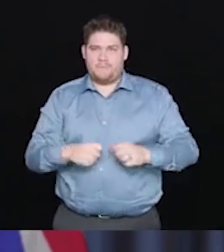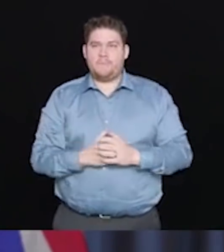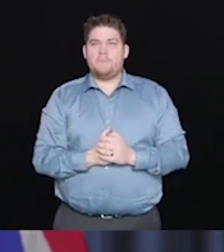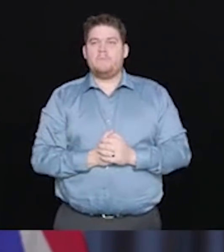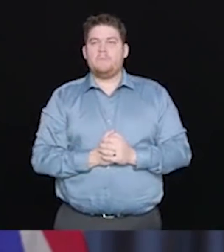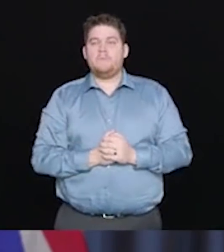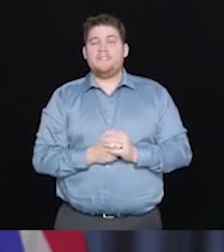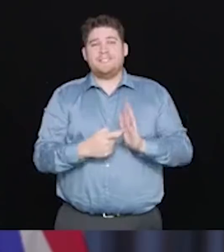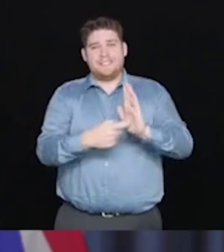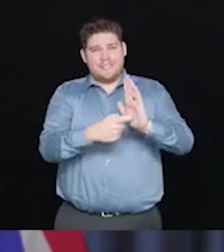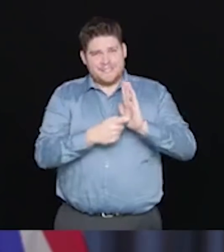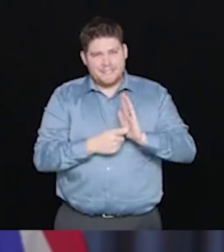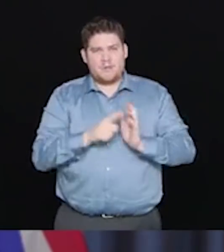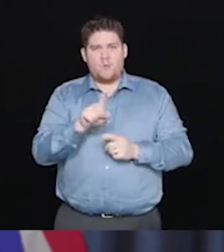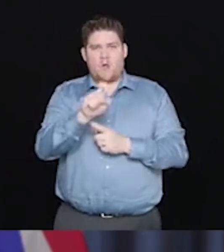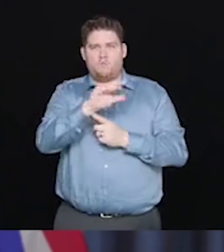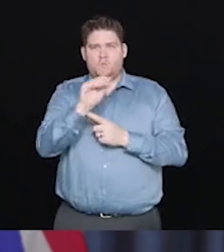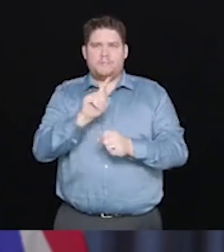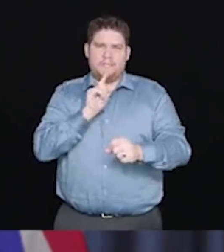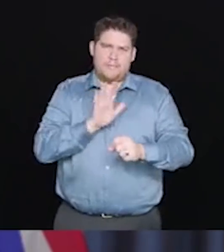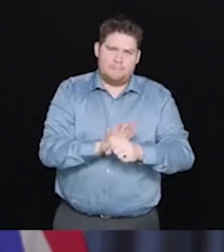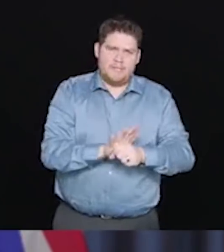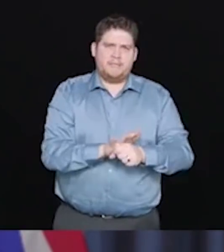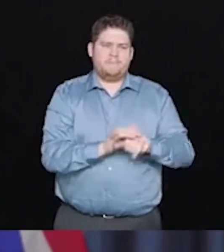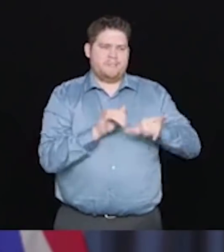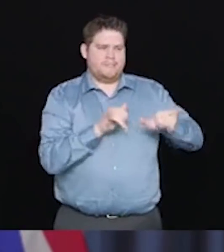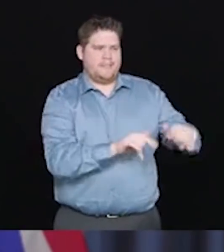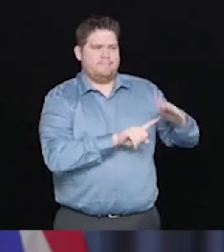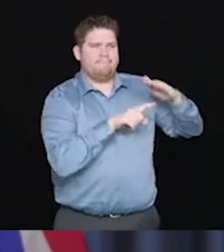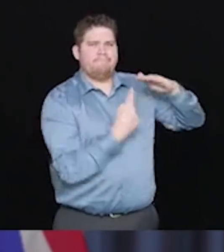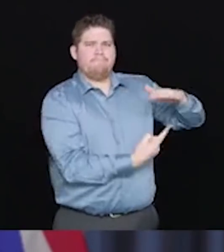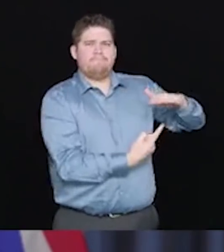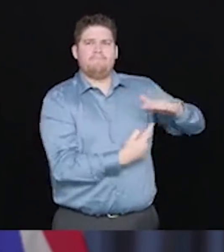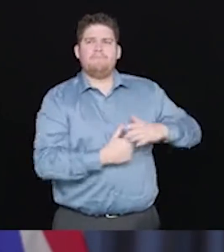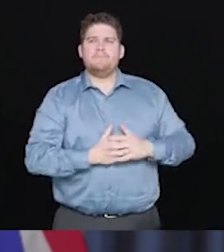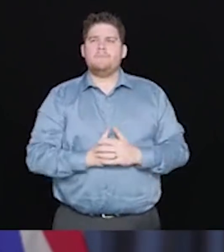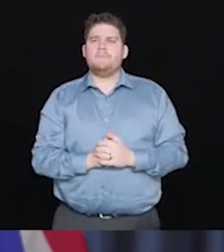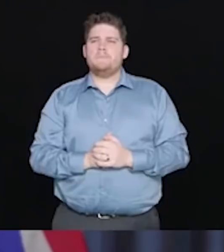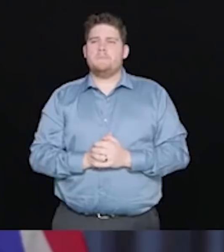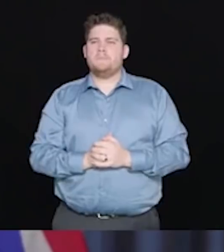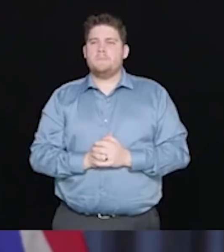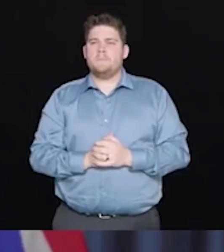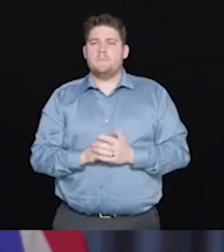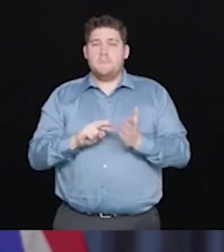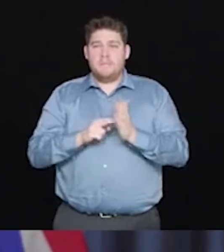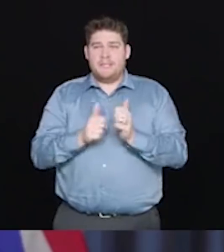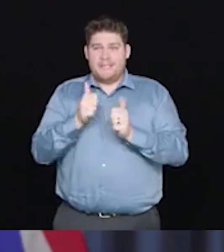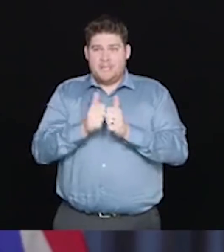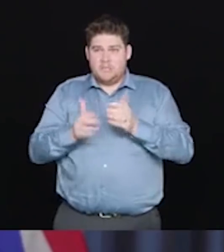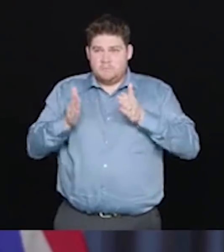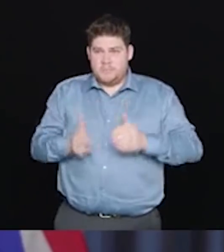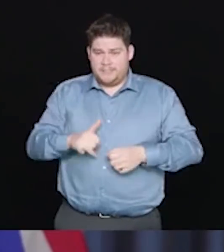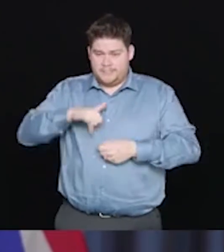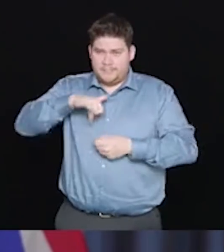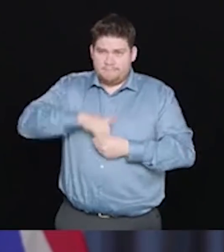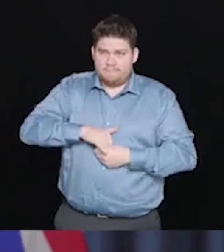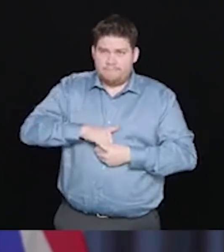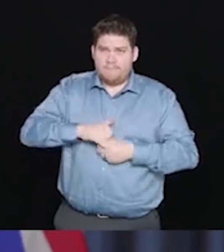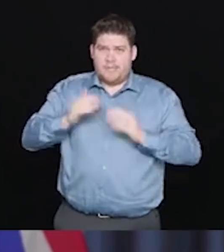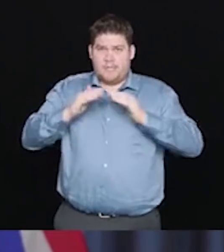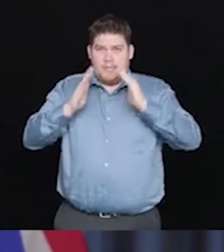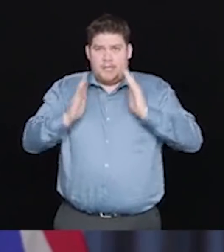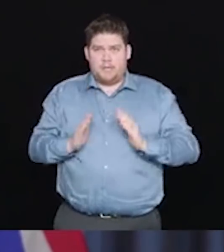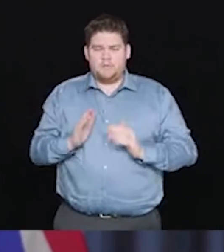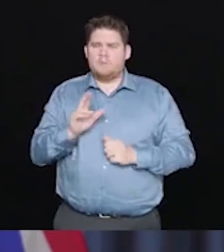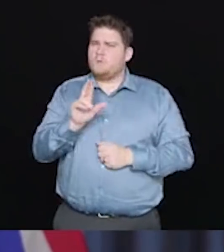mean 100% of people all have to stay in their house, but each and every one of us needs to right now make that commitment to